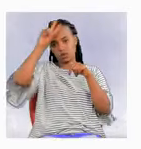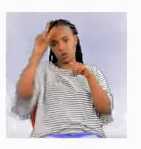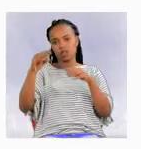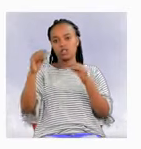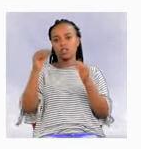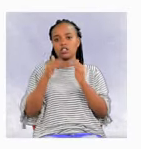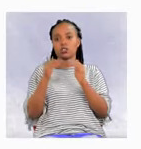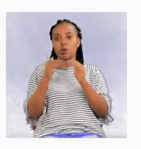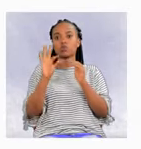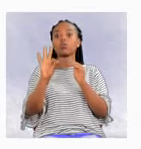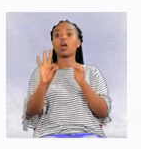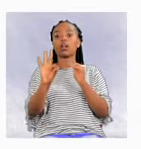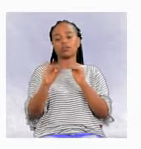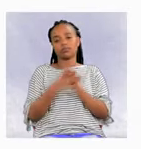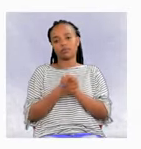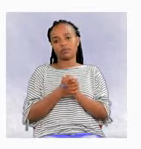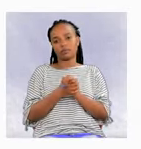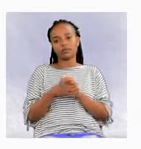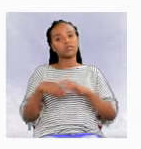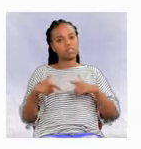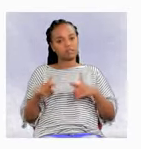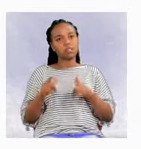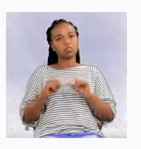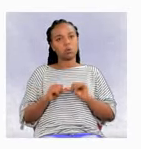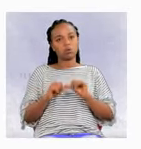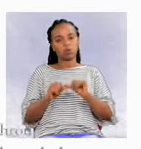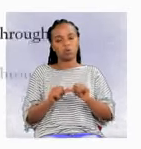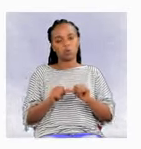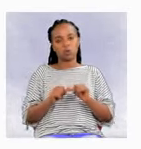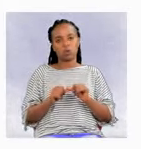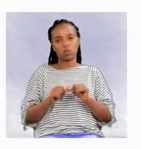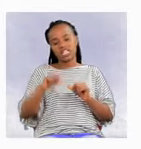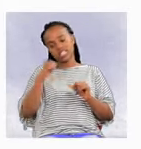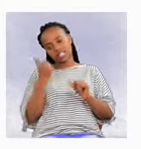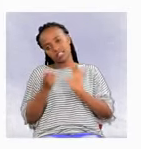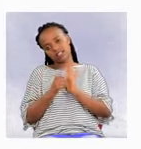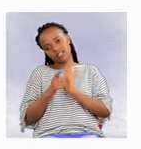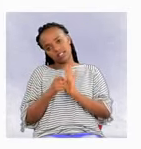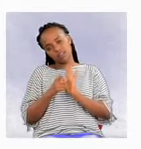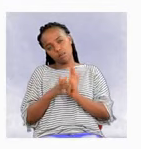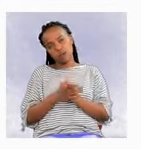This is it. Now let's continue to the other example.